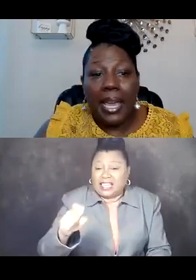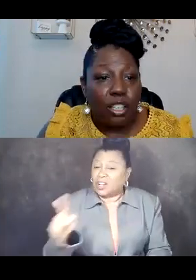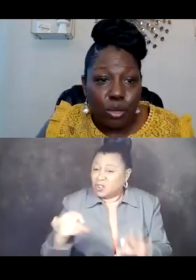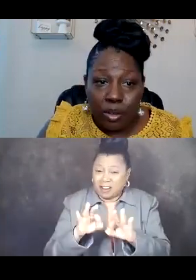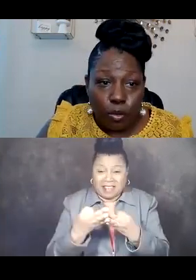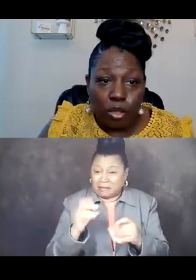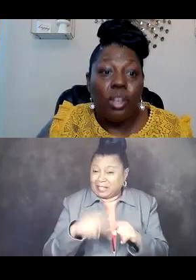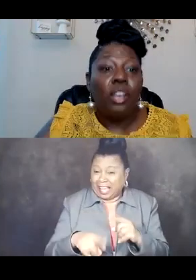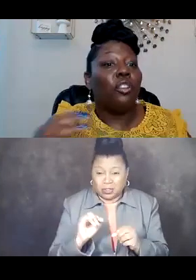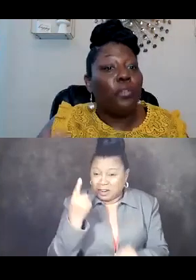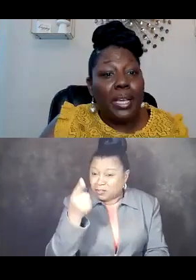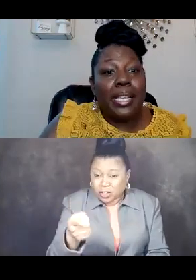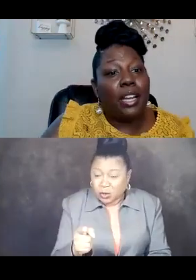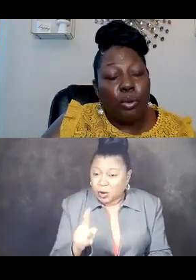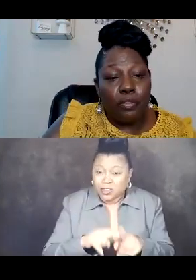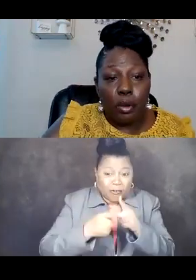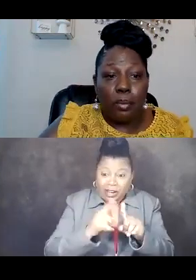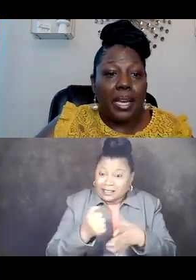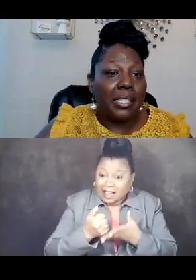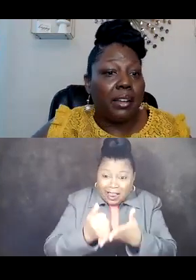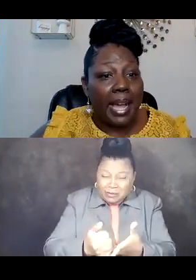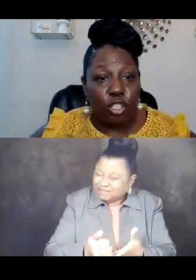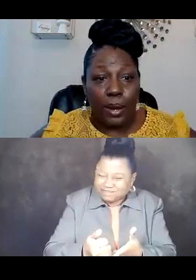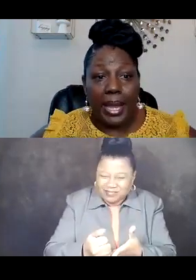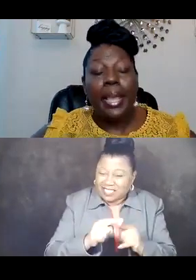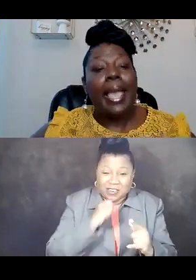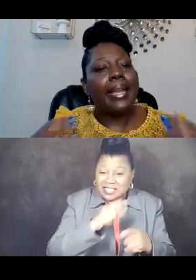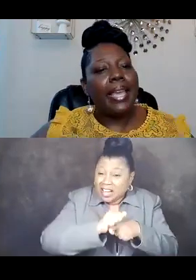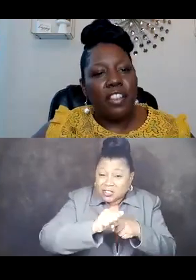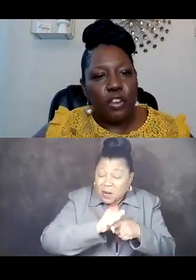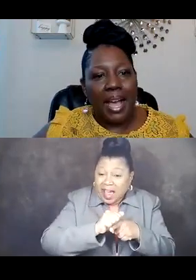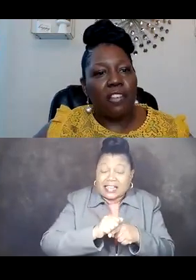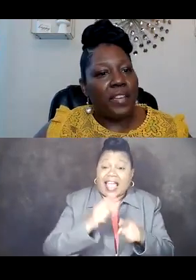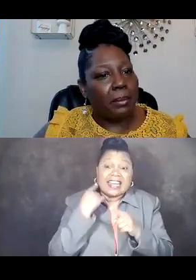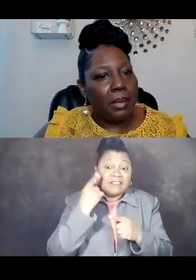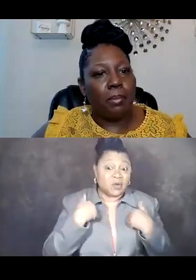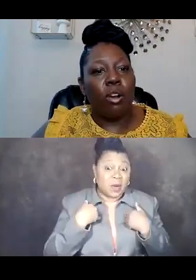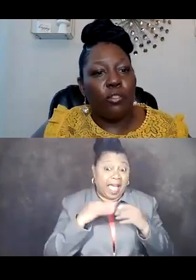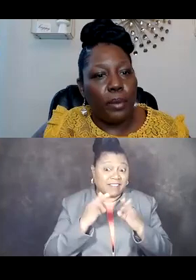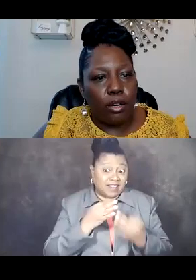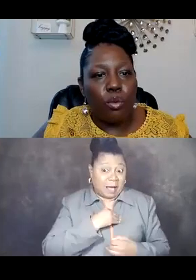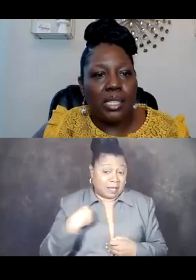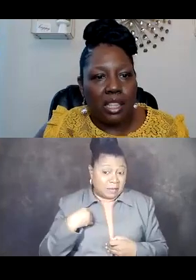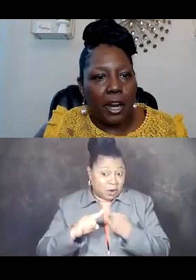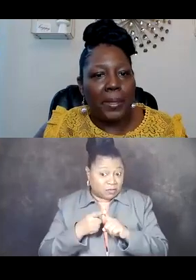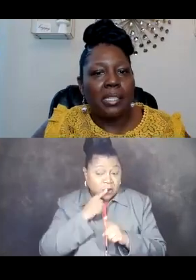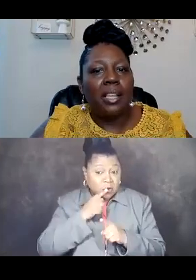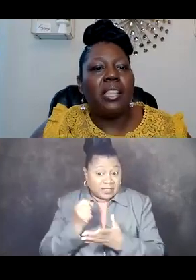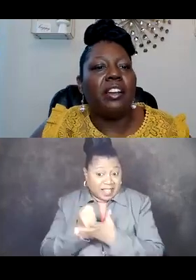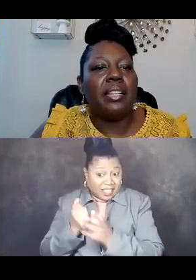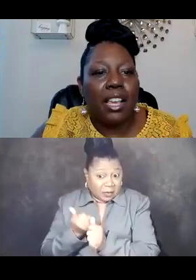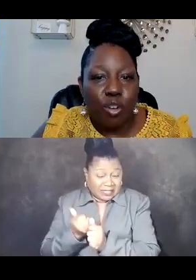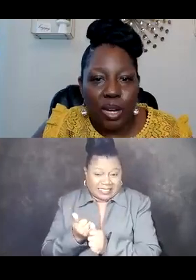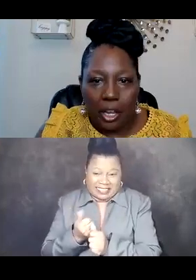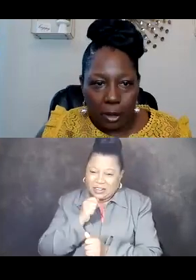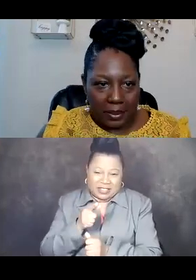family can't do it for you. Your friends can't do it for you because they're not trained. And even if you have a family member or friend who is a therapist,